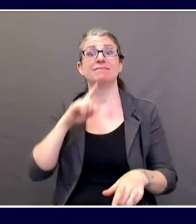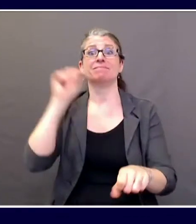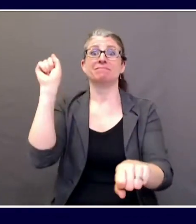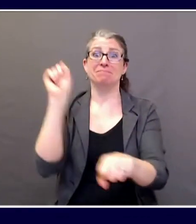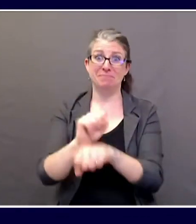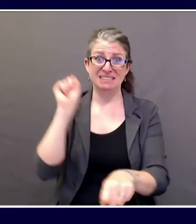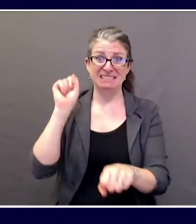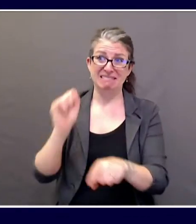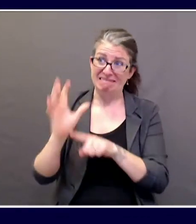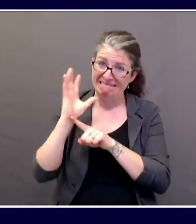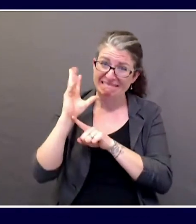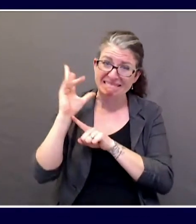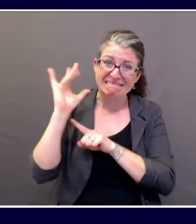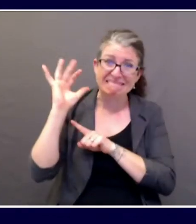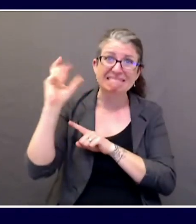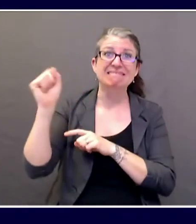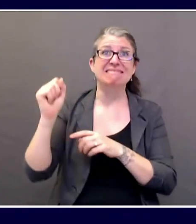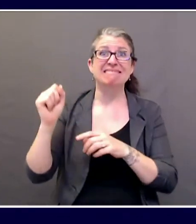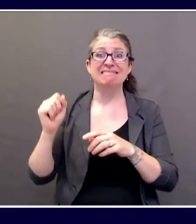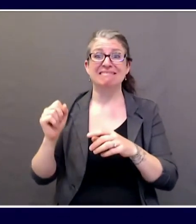that's not what our discussion is at right now.